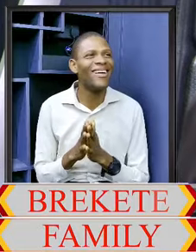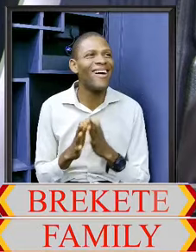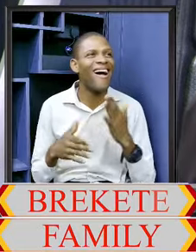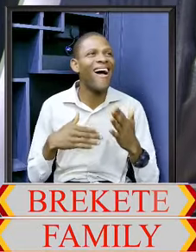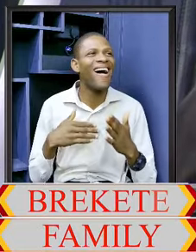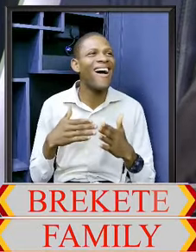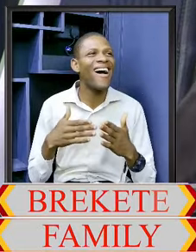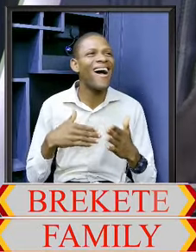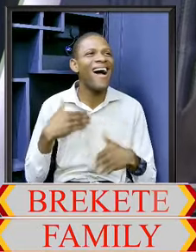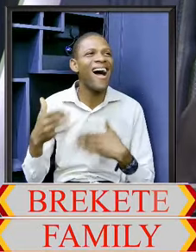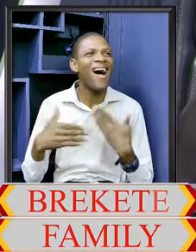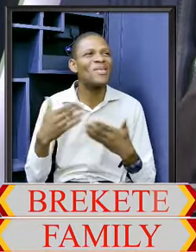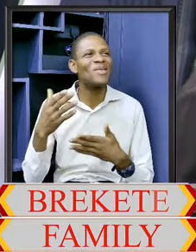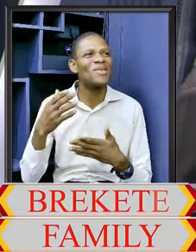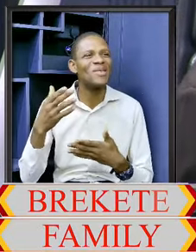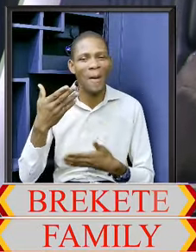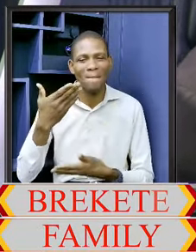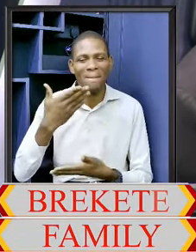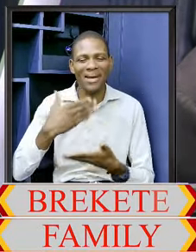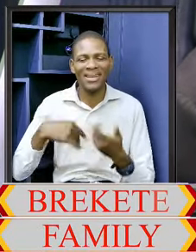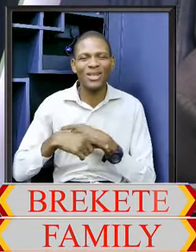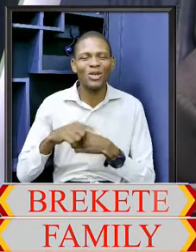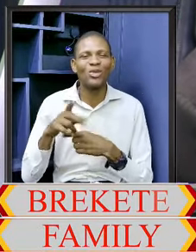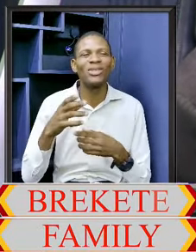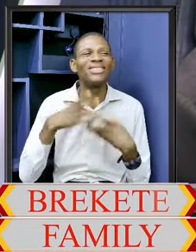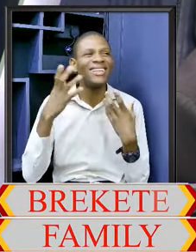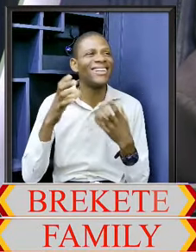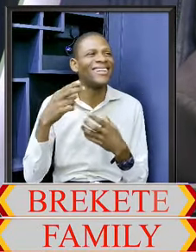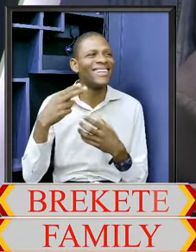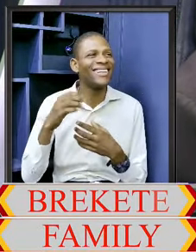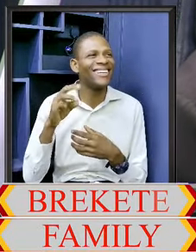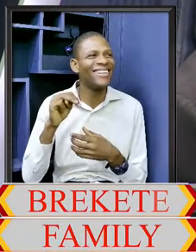Happy birthday to you. You go shout him Belembe.